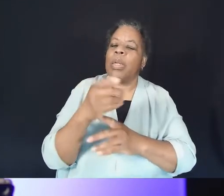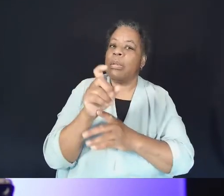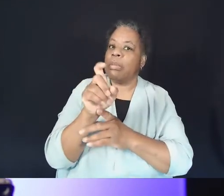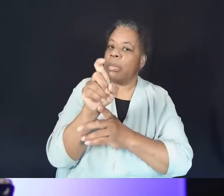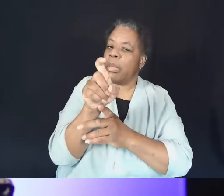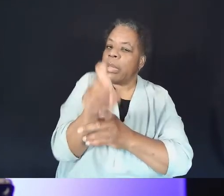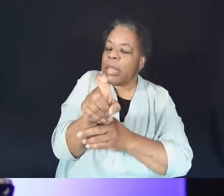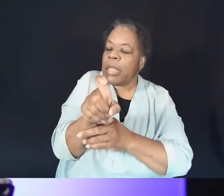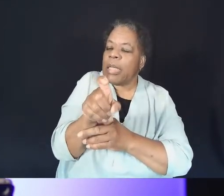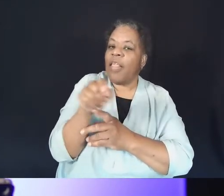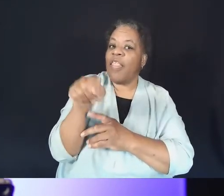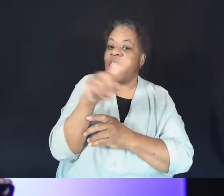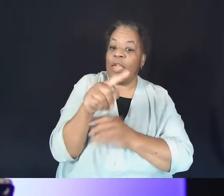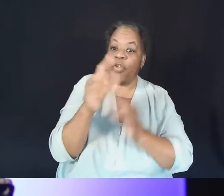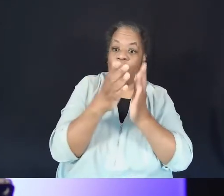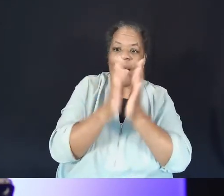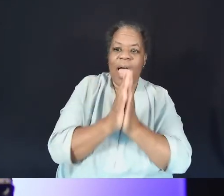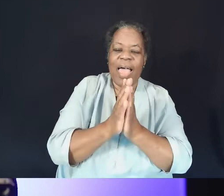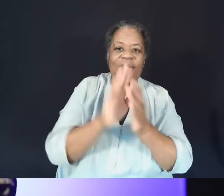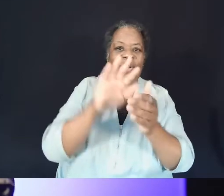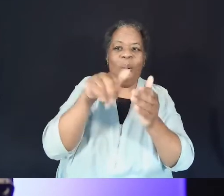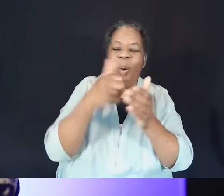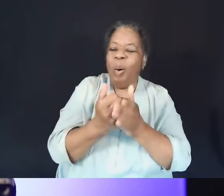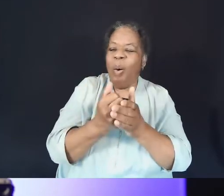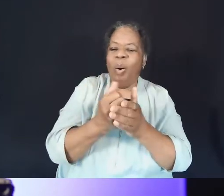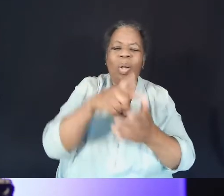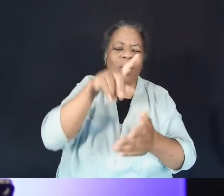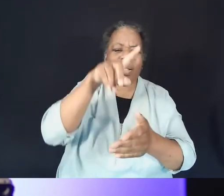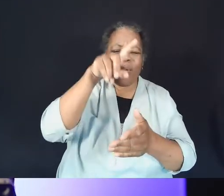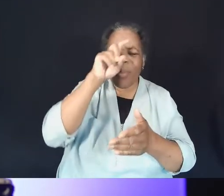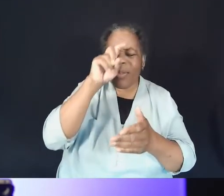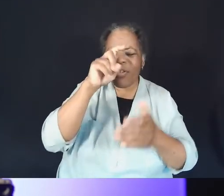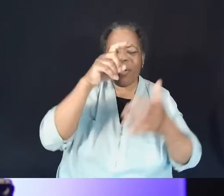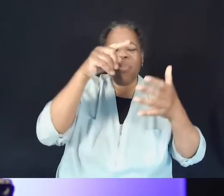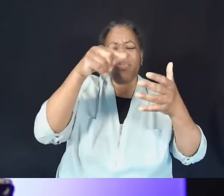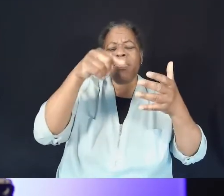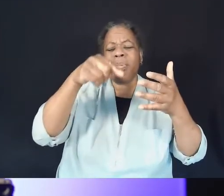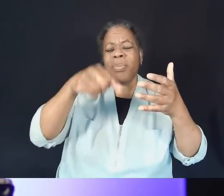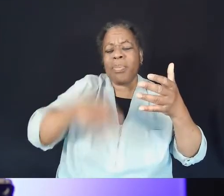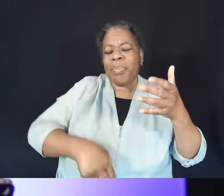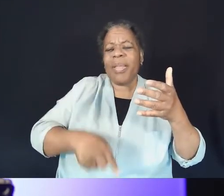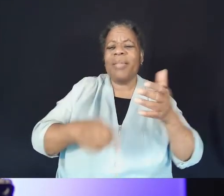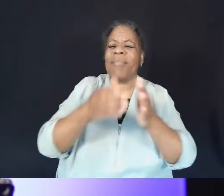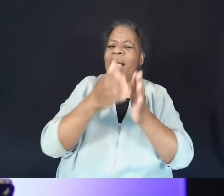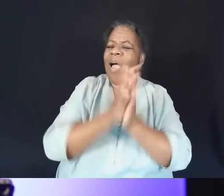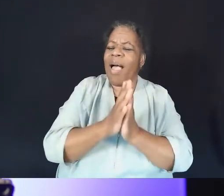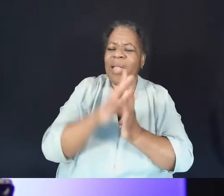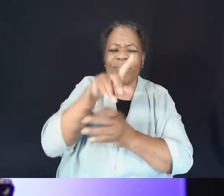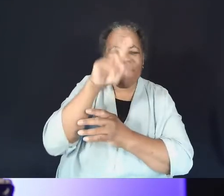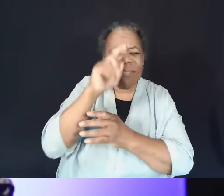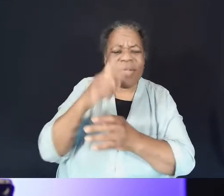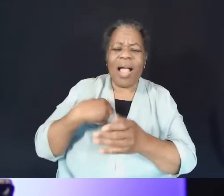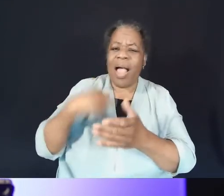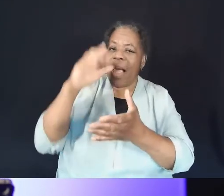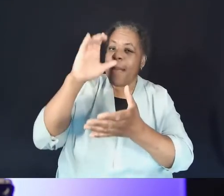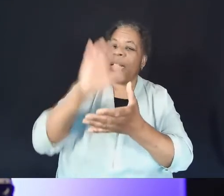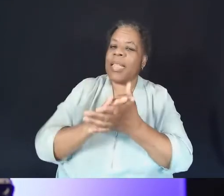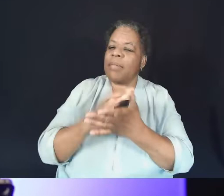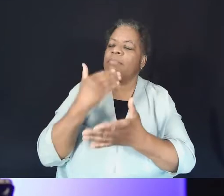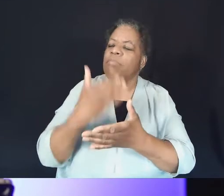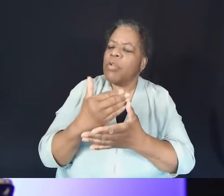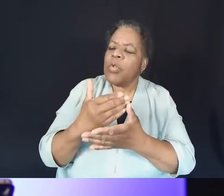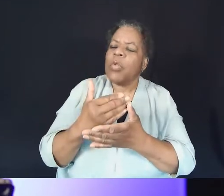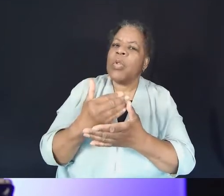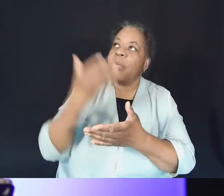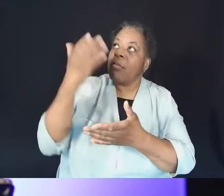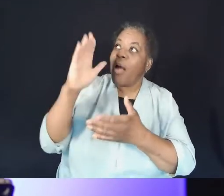you ask all the questions in all their many forms. I believe so strongly that God is not afraid of